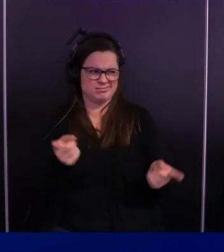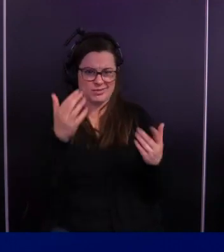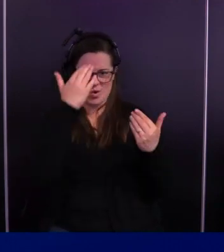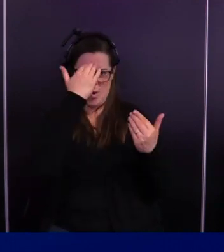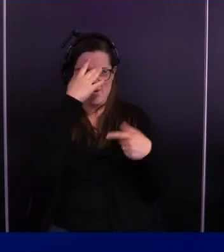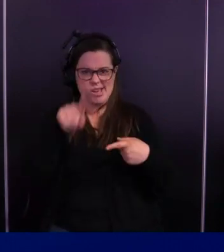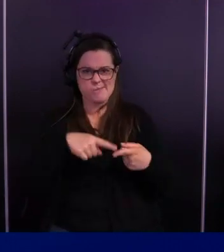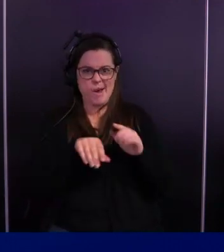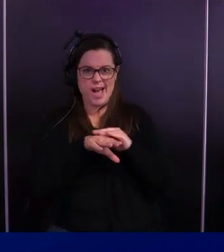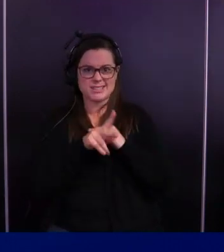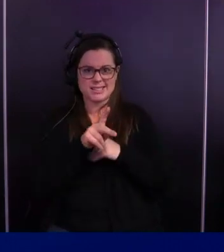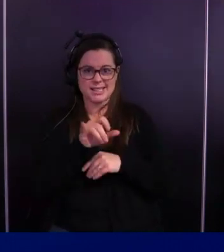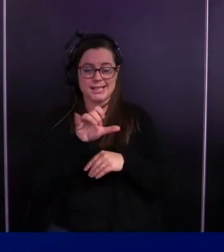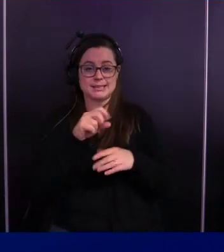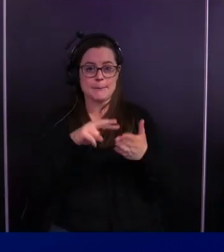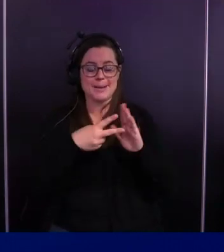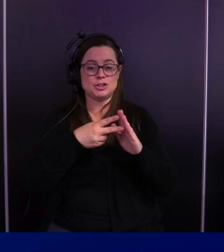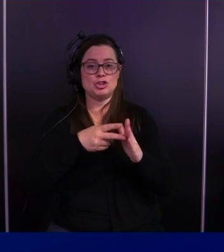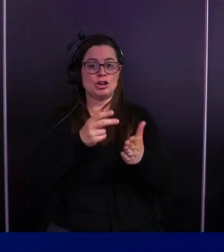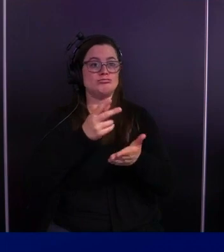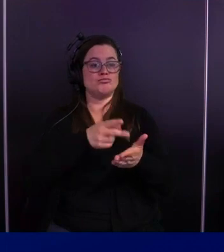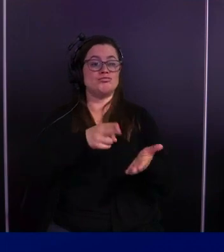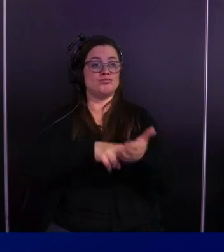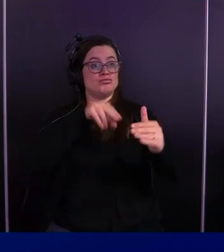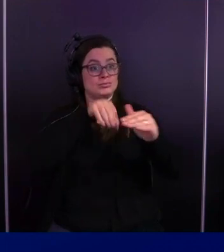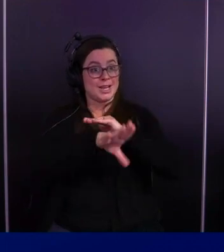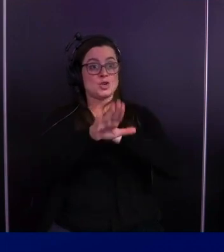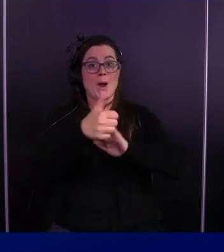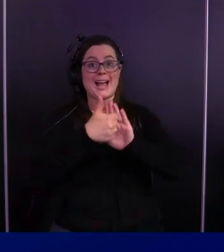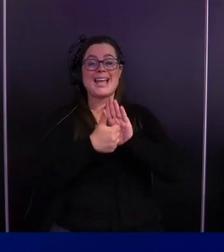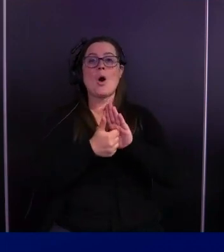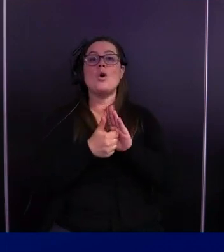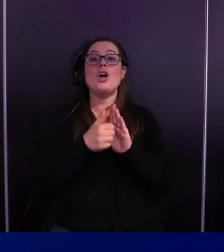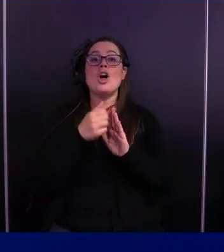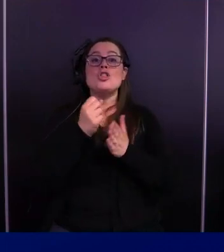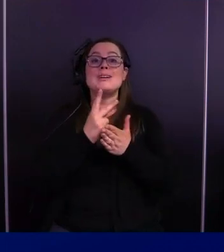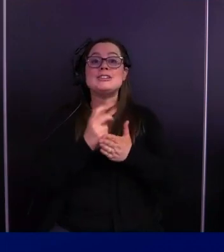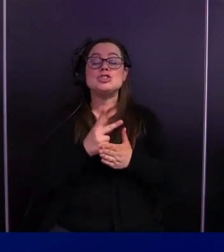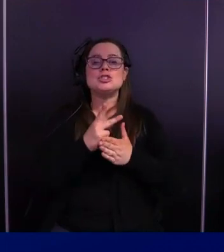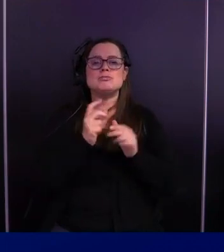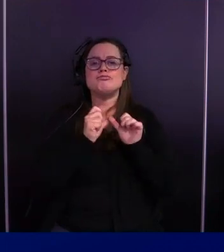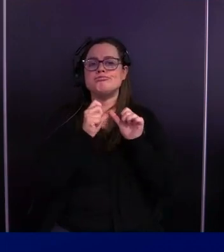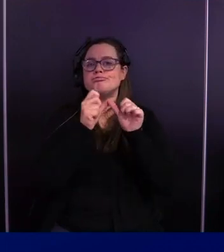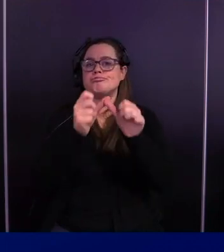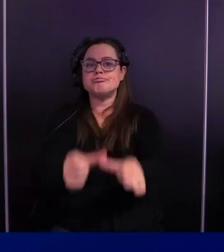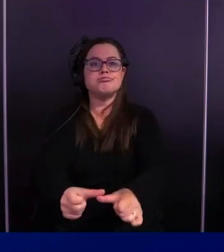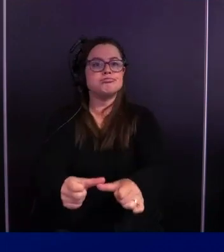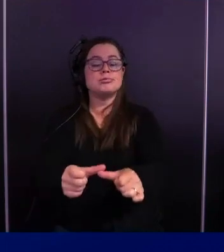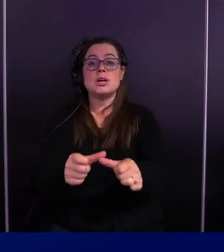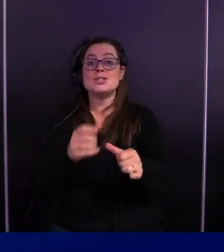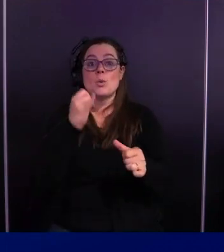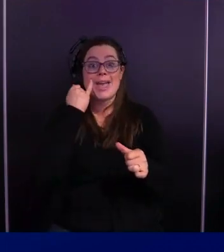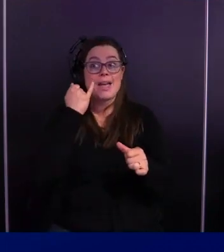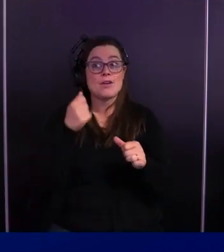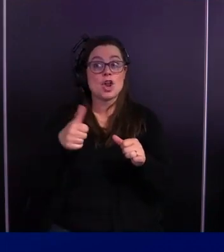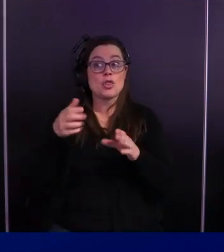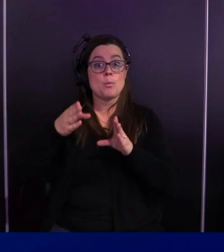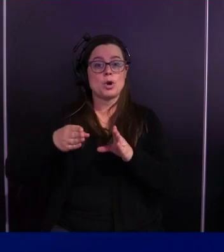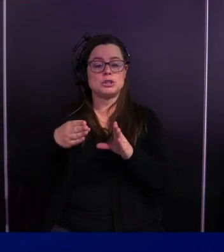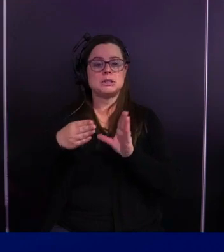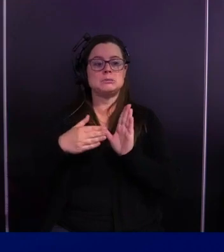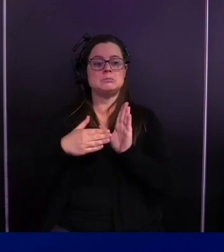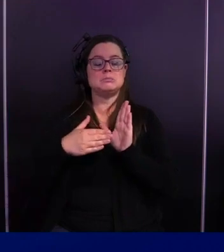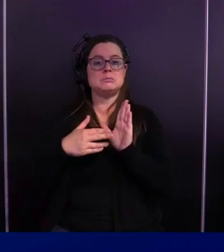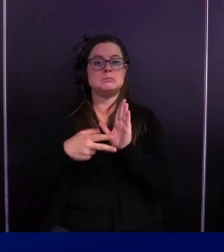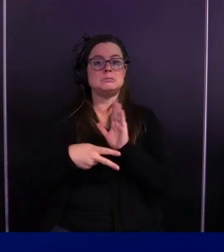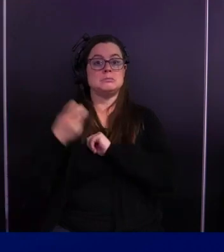access keys that get you into your account, they're long-lived credentials, which means that if someone gets a hold of them somehow, and there's lots of